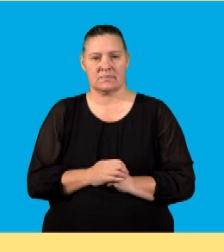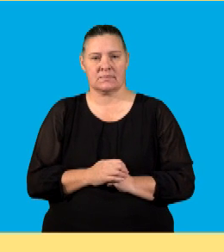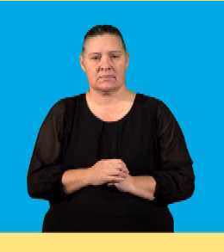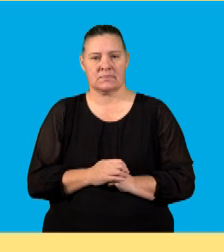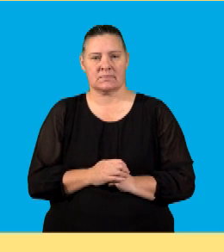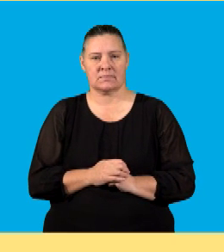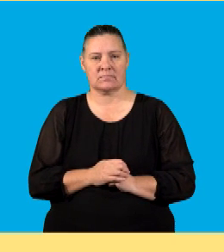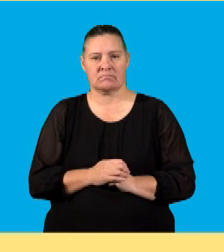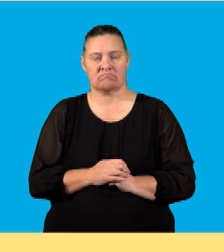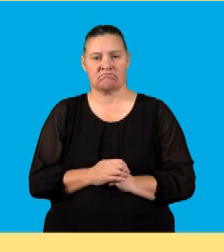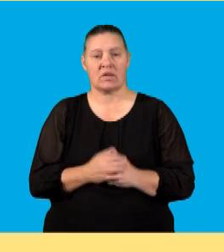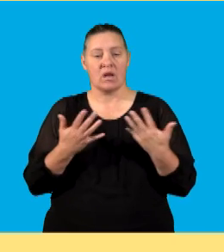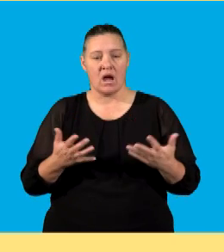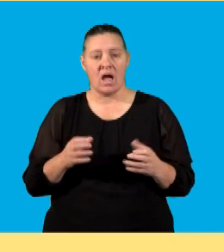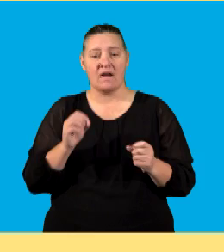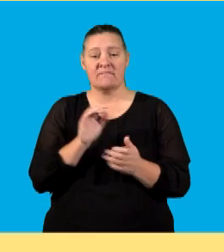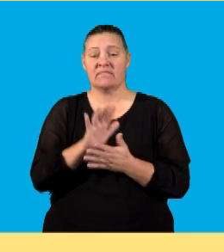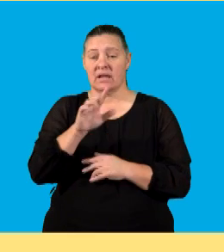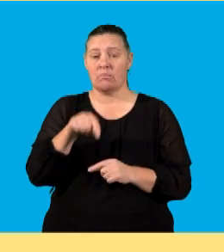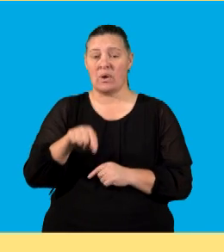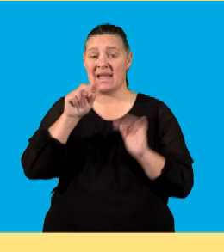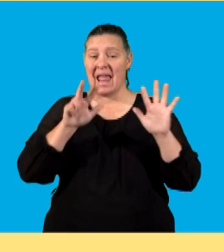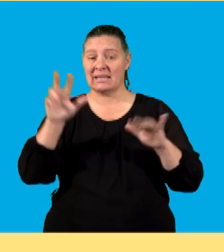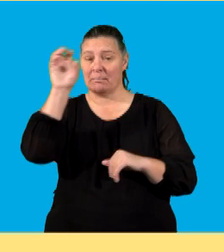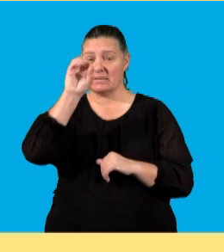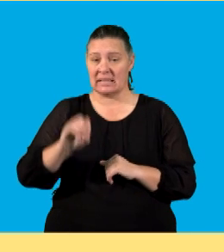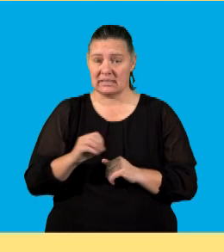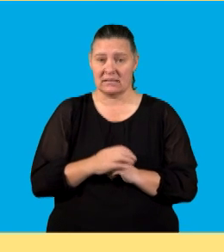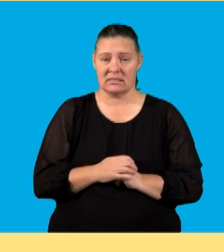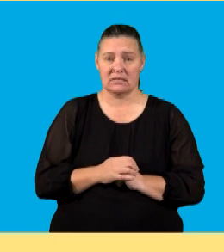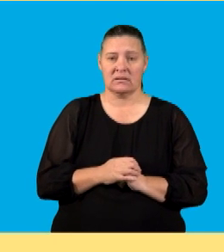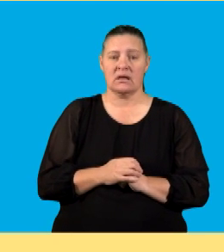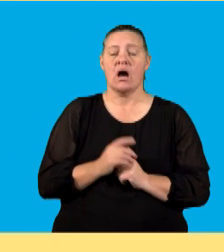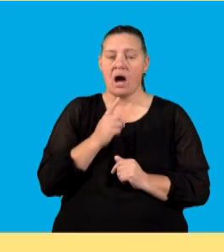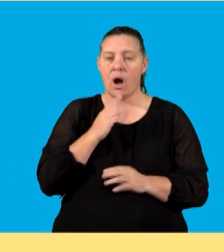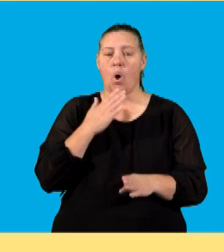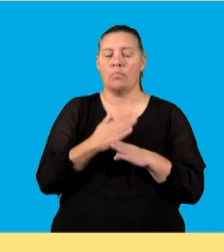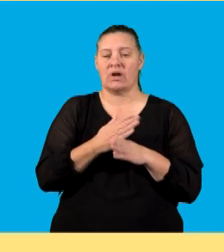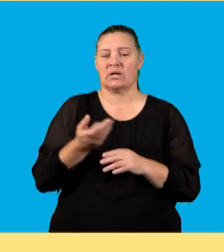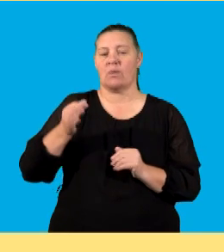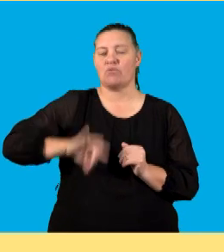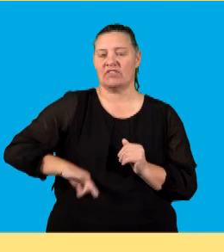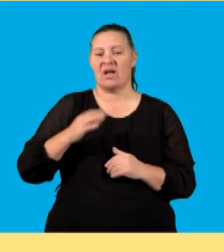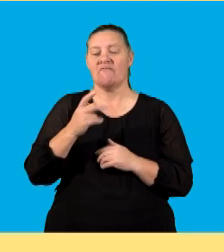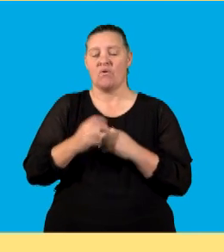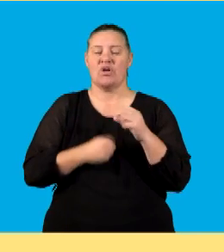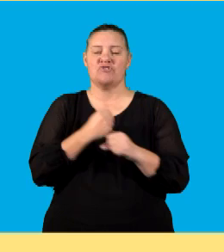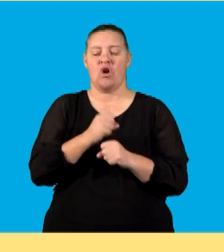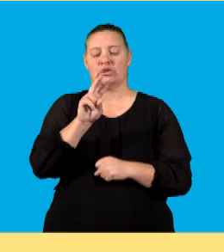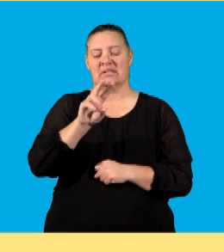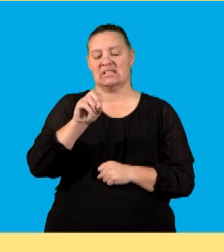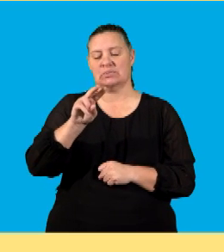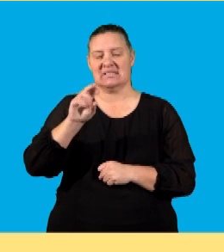15.8%. Once you get the 15.8%, this is your percentage operating profit on sales for the